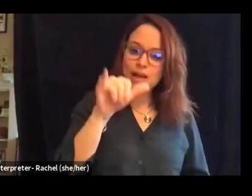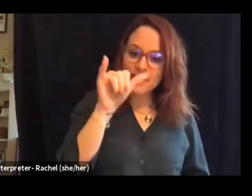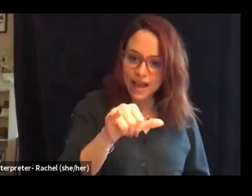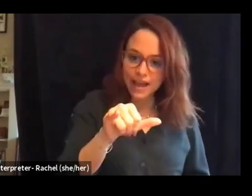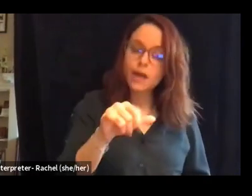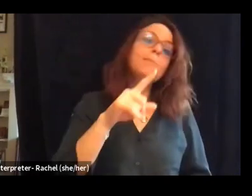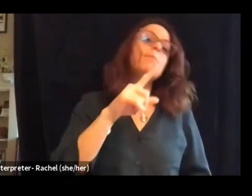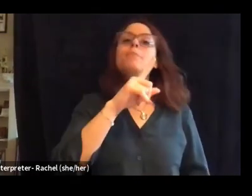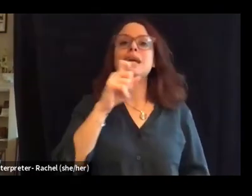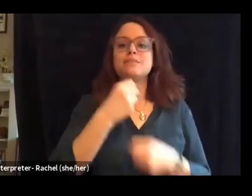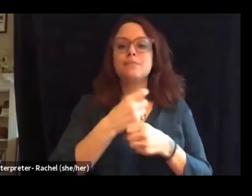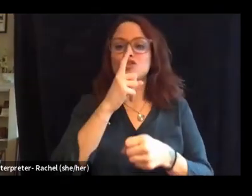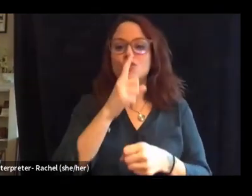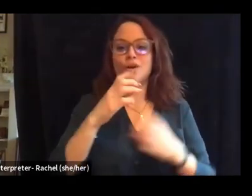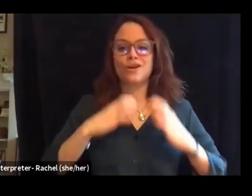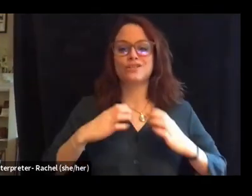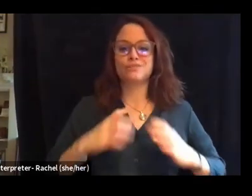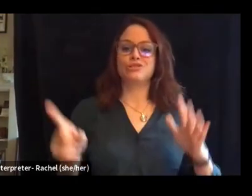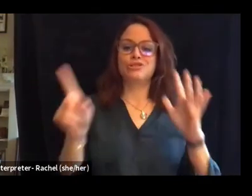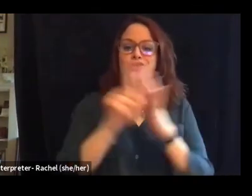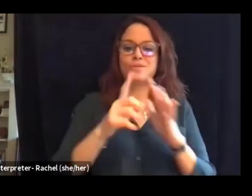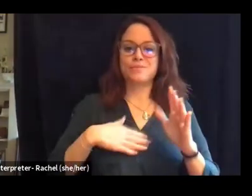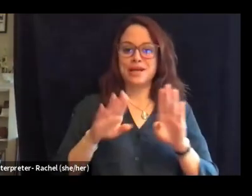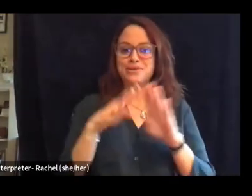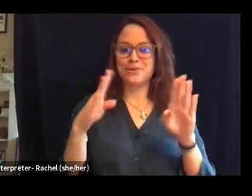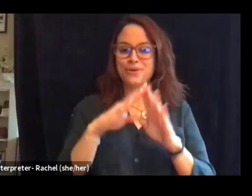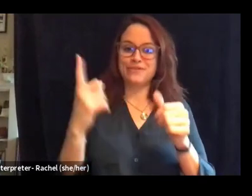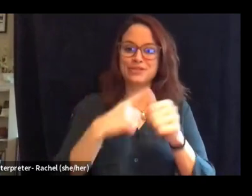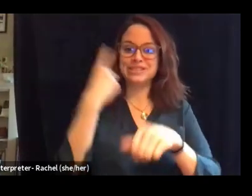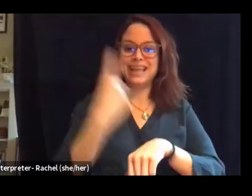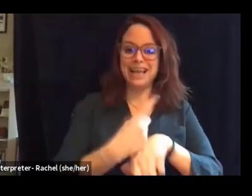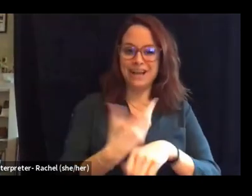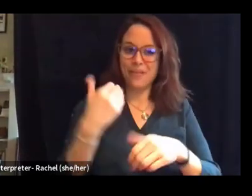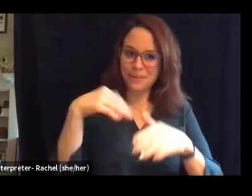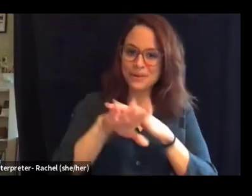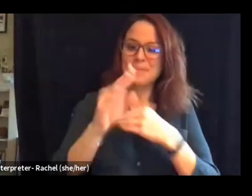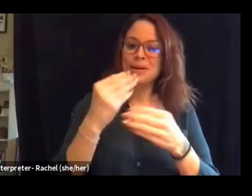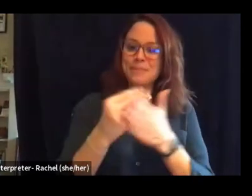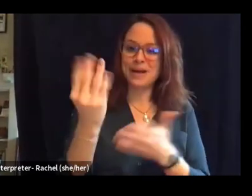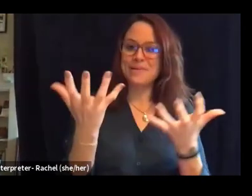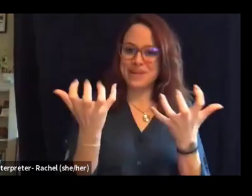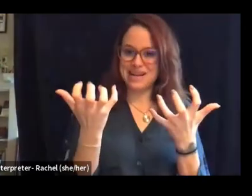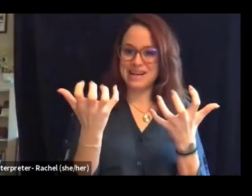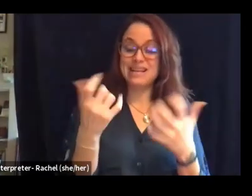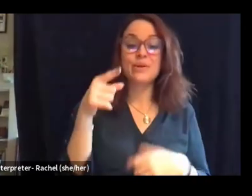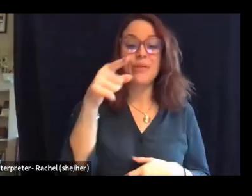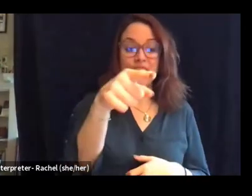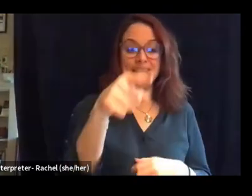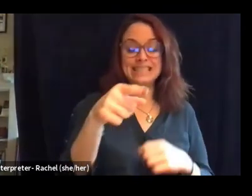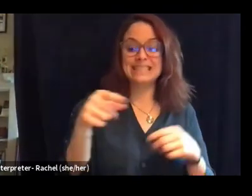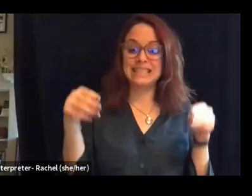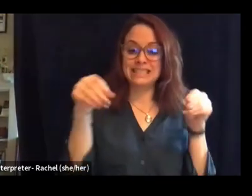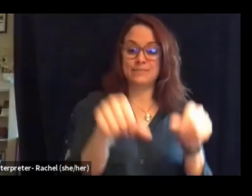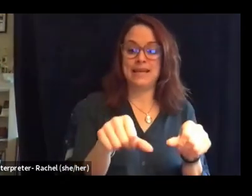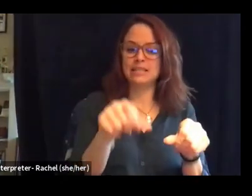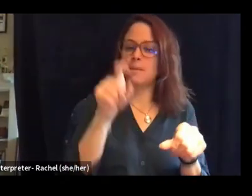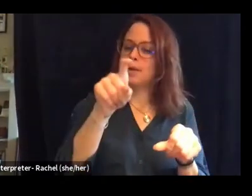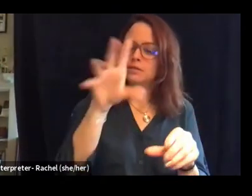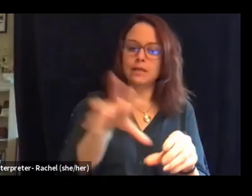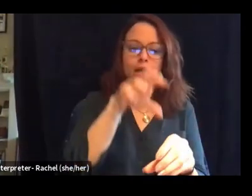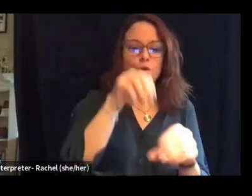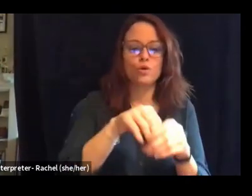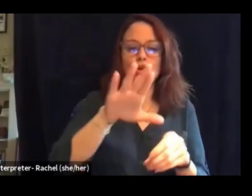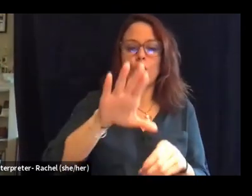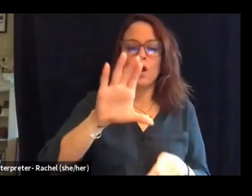I open the door, right? So this expense needs to be in your cash flow estimates in your